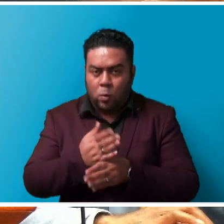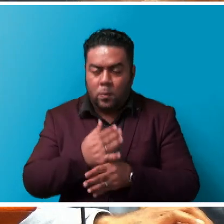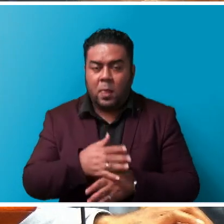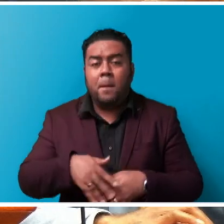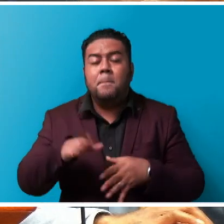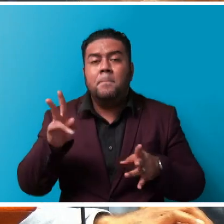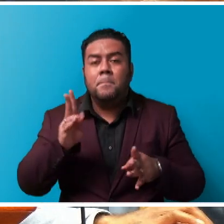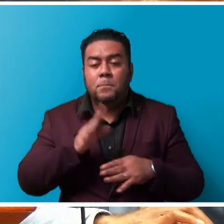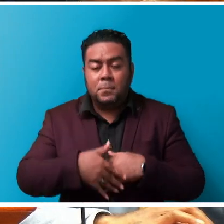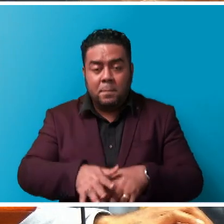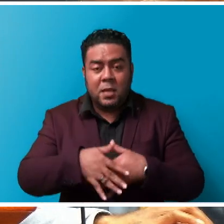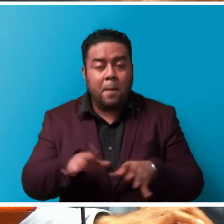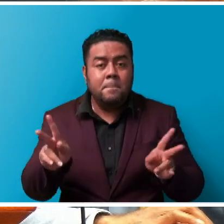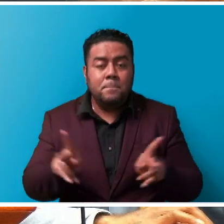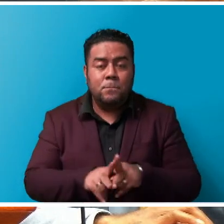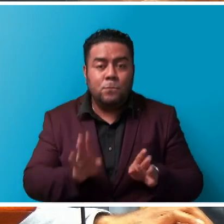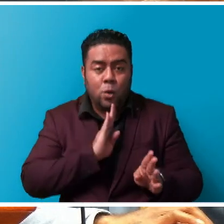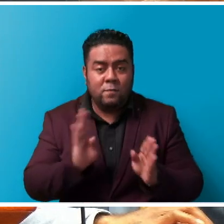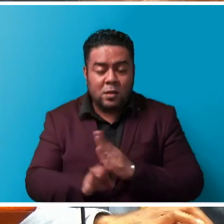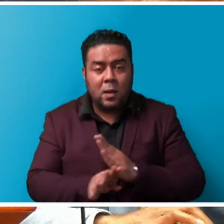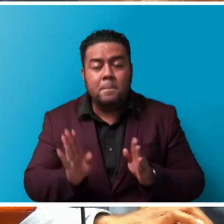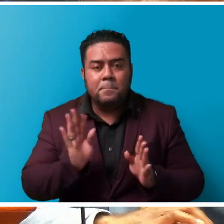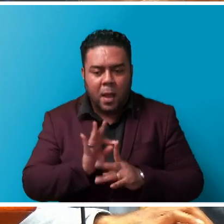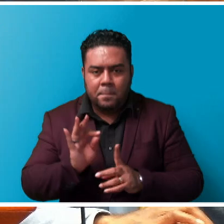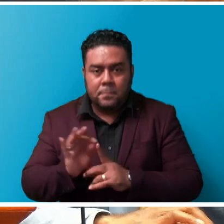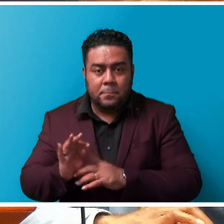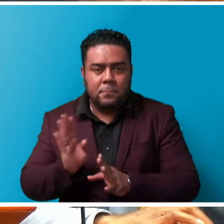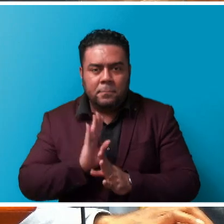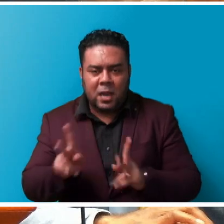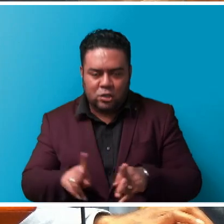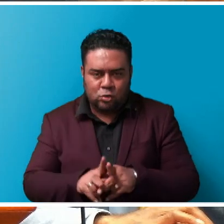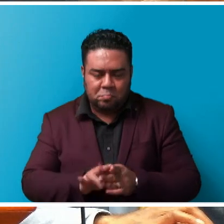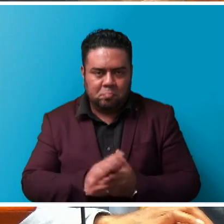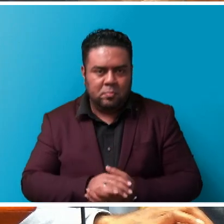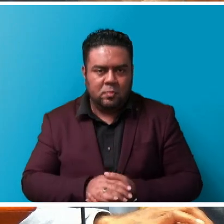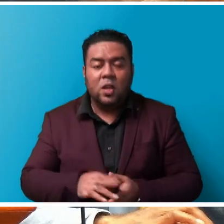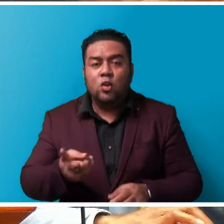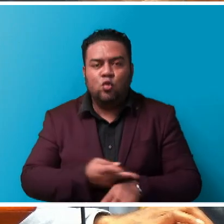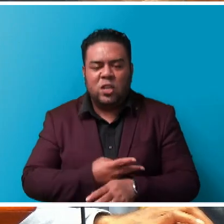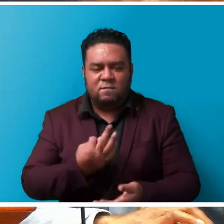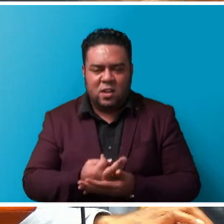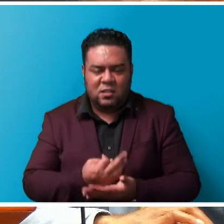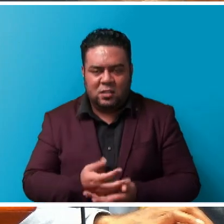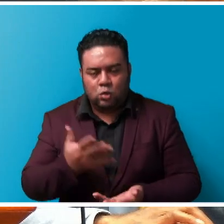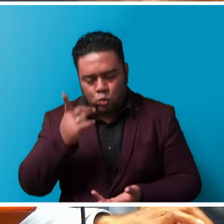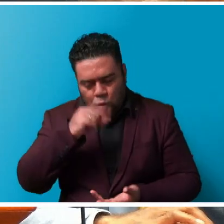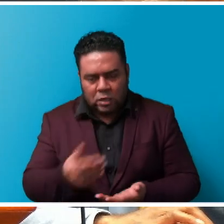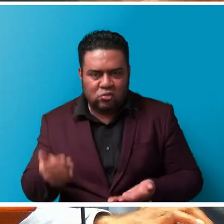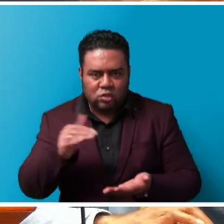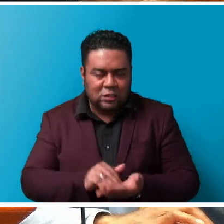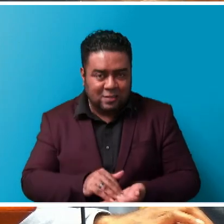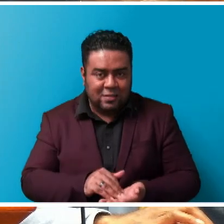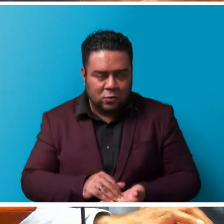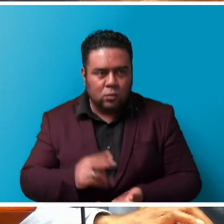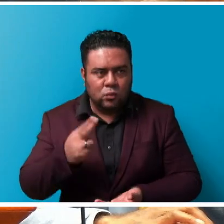public-private partnerships, concessional loans, and grants from development partners, green financing mechanisms, in addition to